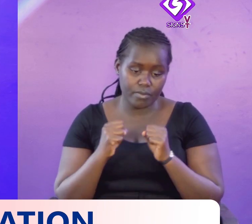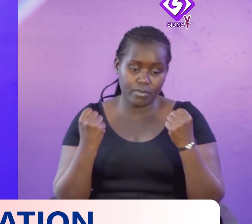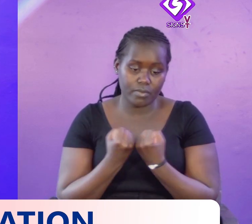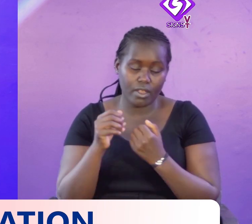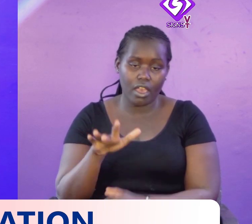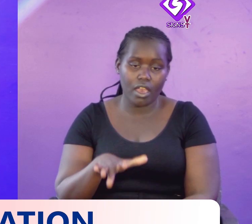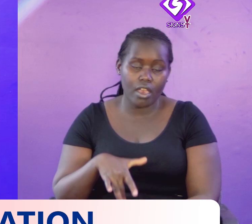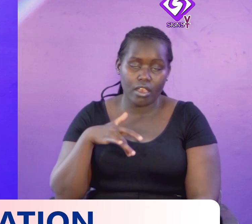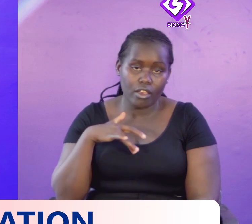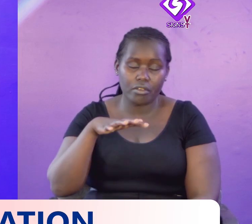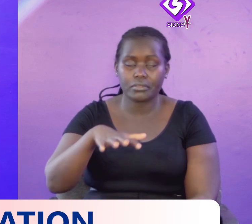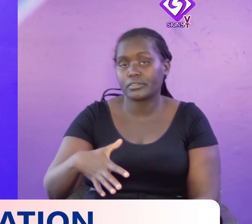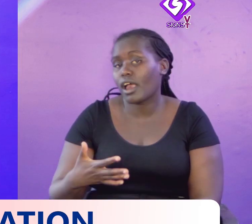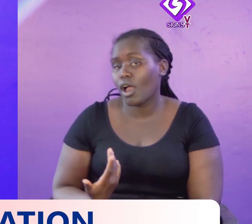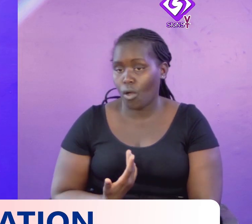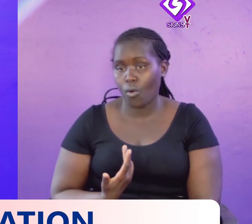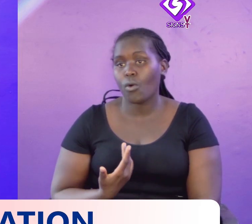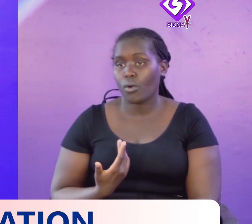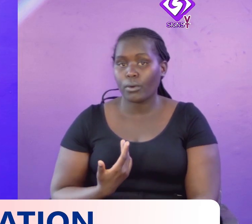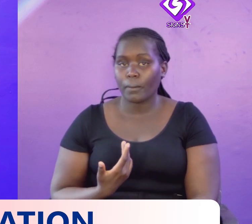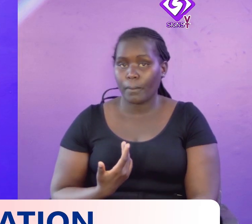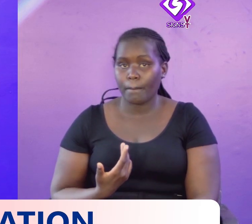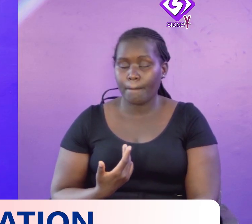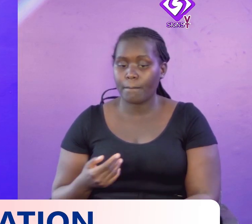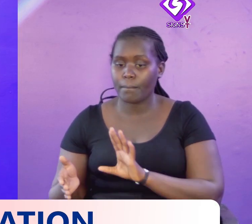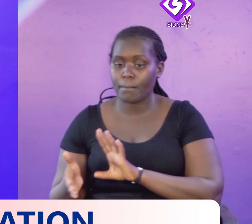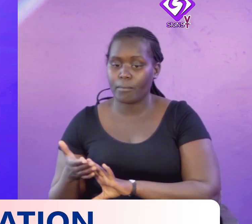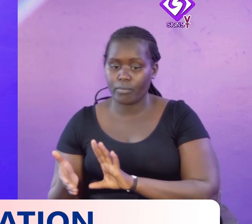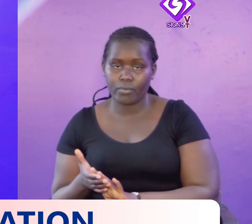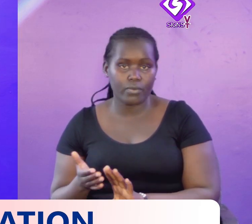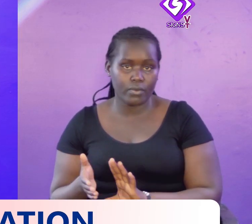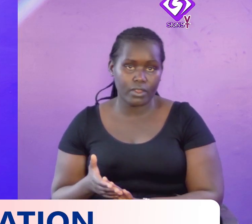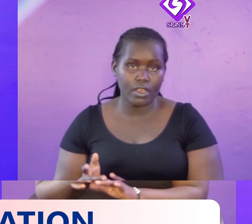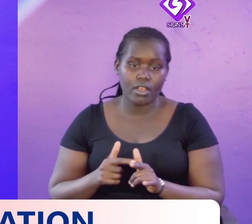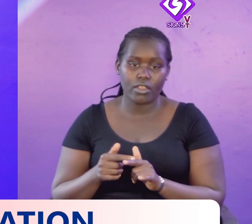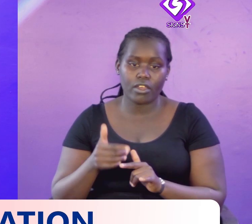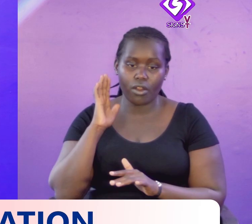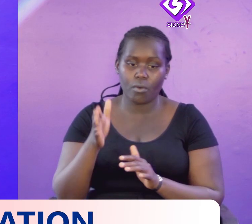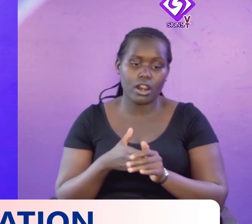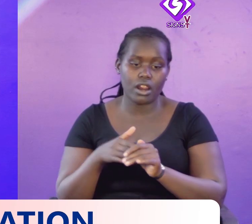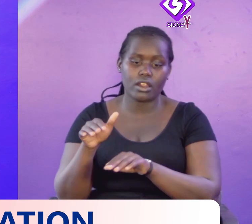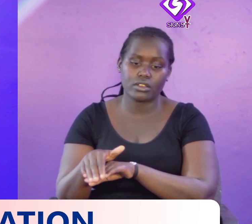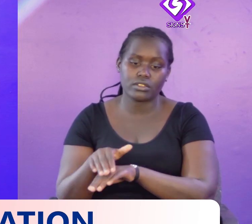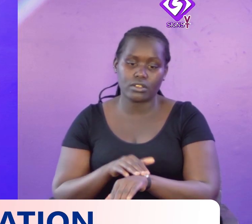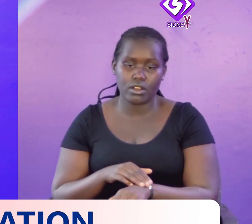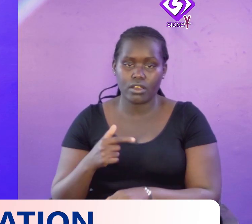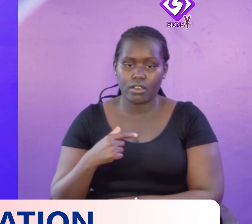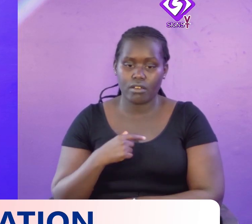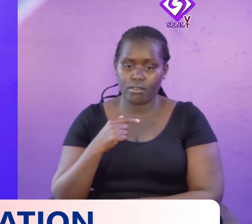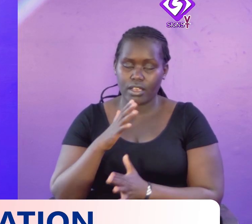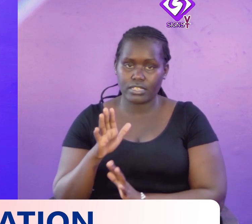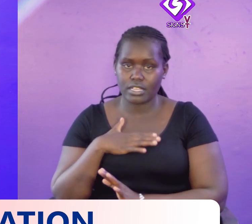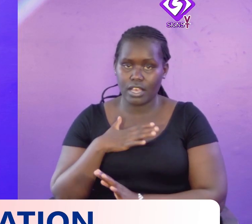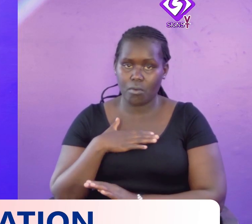like we are rushing here. So we'll take this slowly. Ni huyu guest wetu ananikasirisha